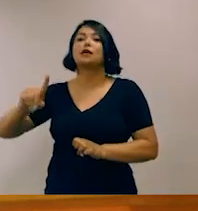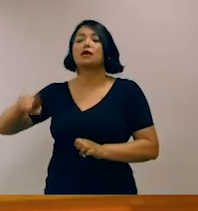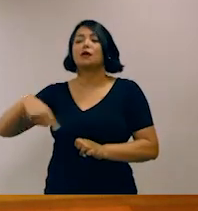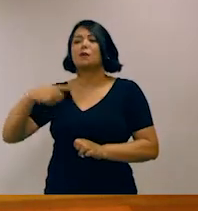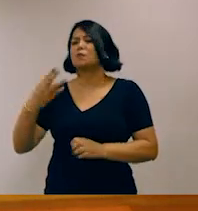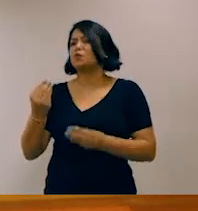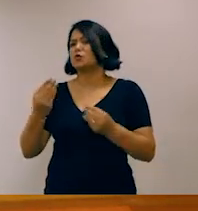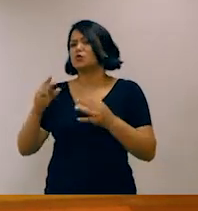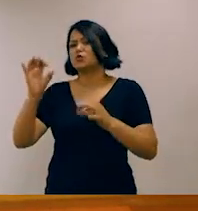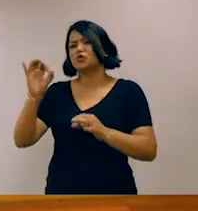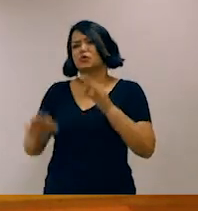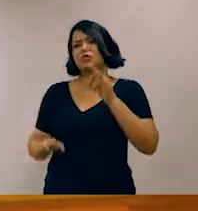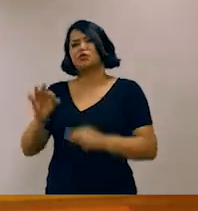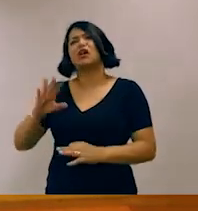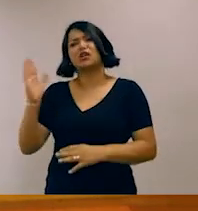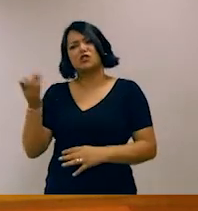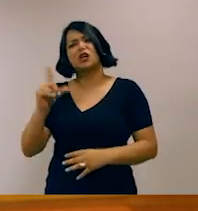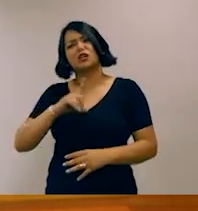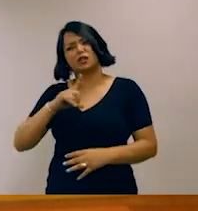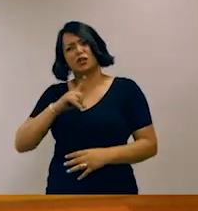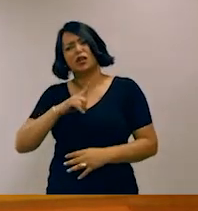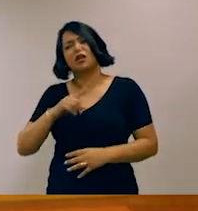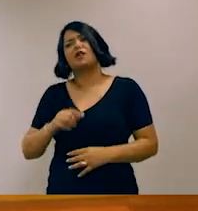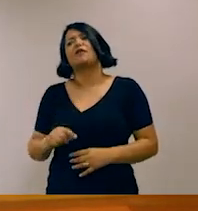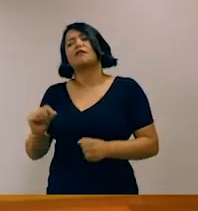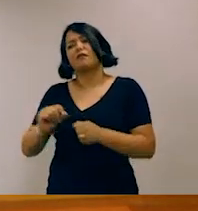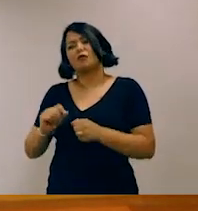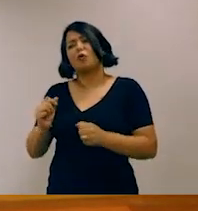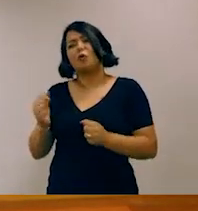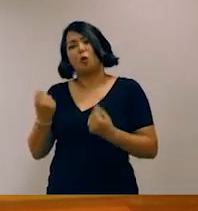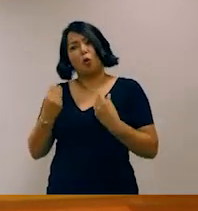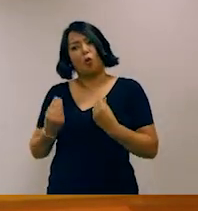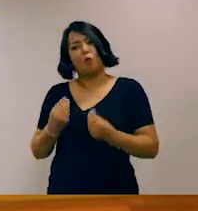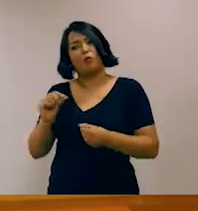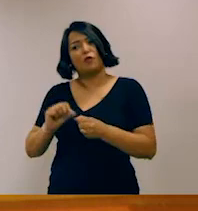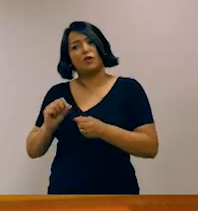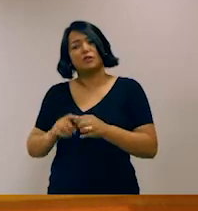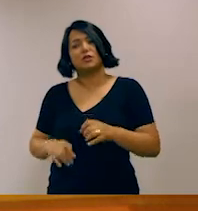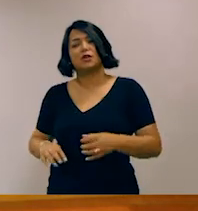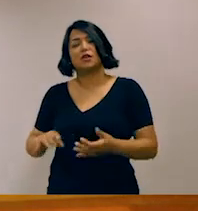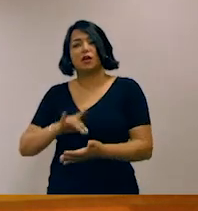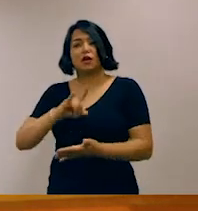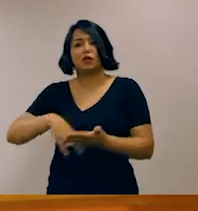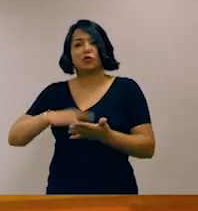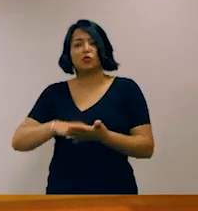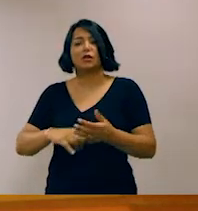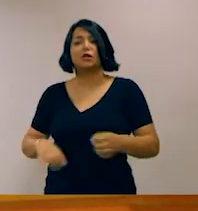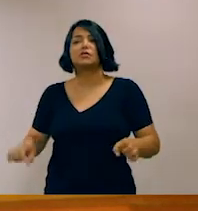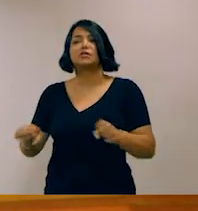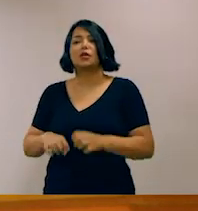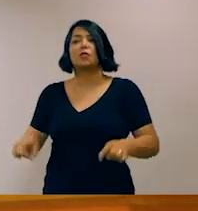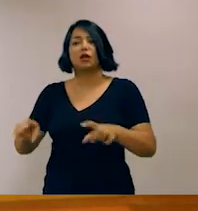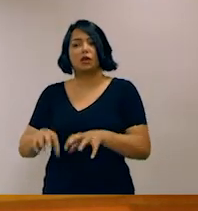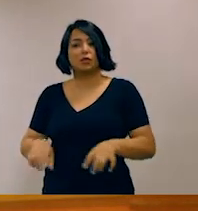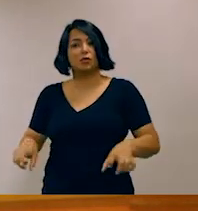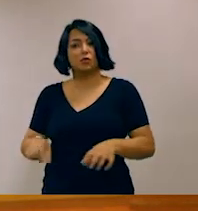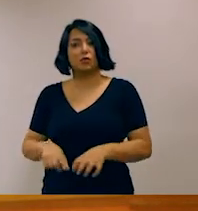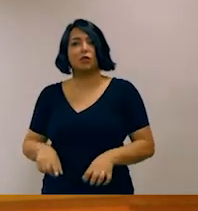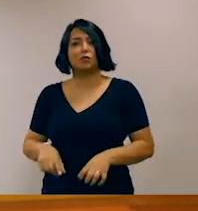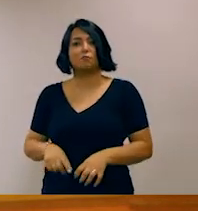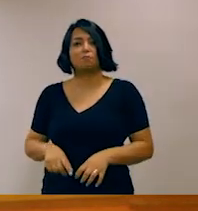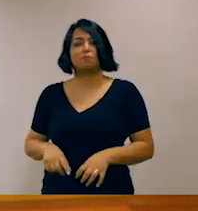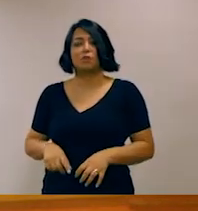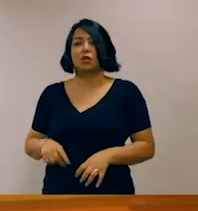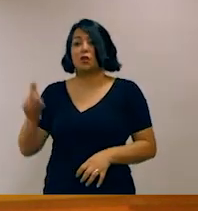courts, most of the courts, they already have the capacity to do this electronically. So maybe